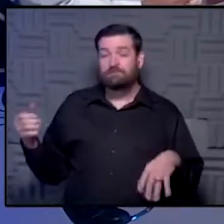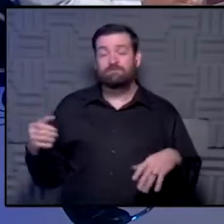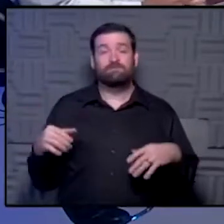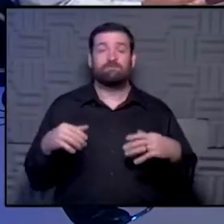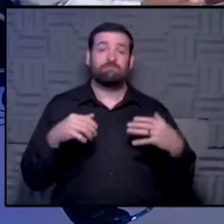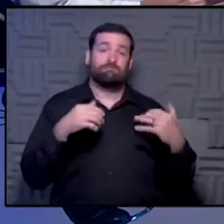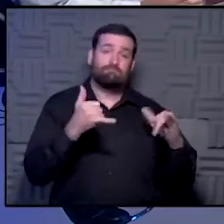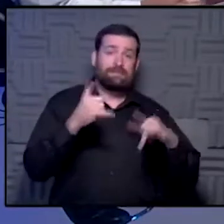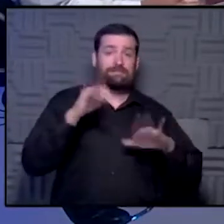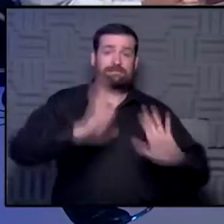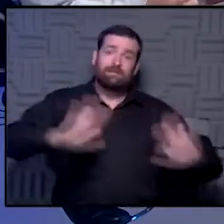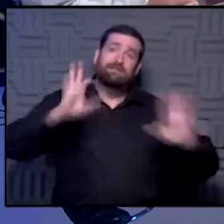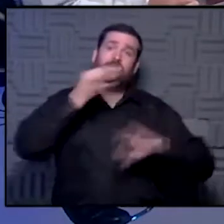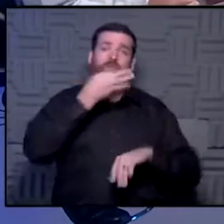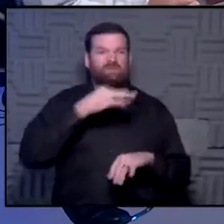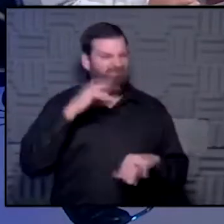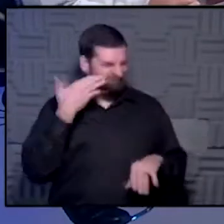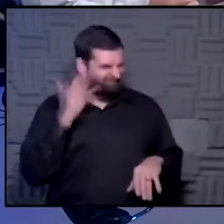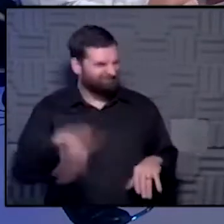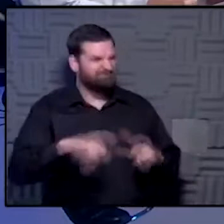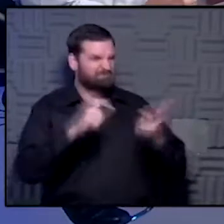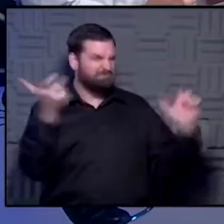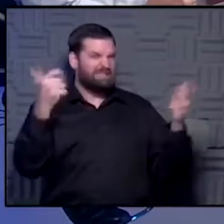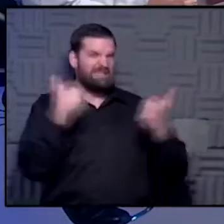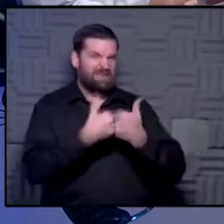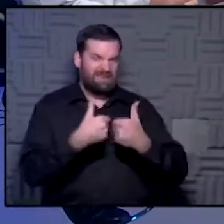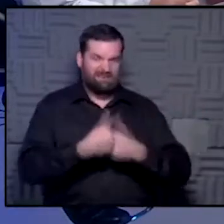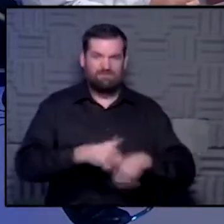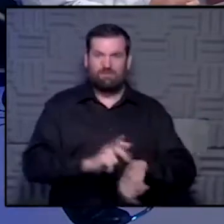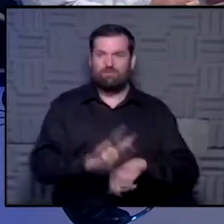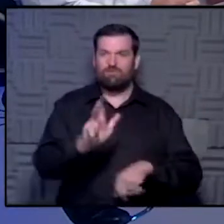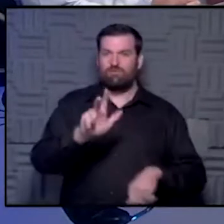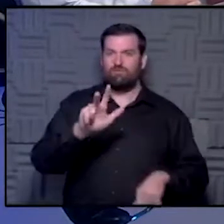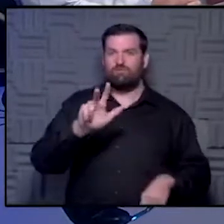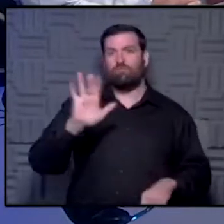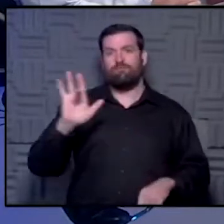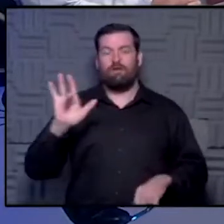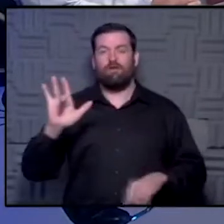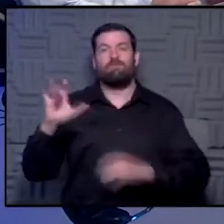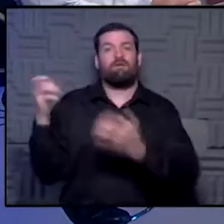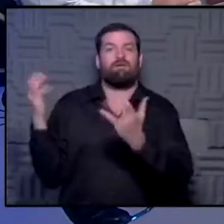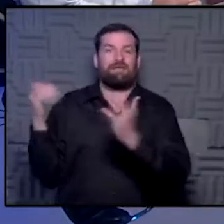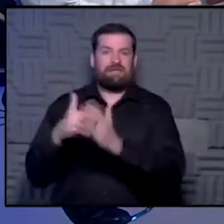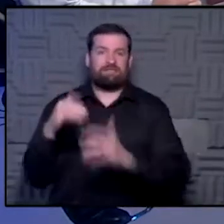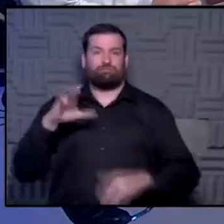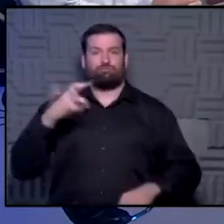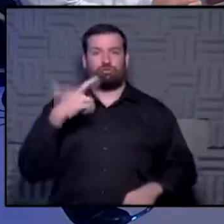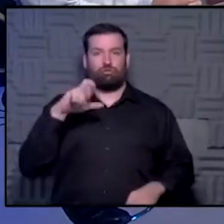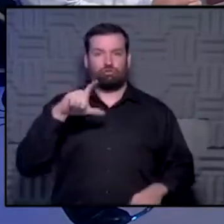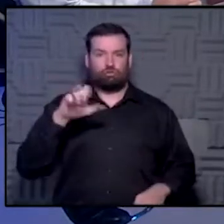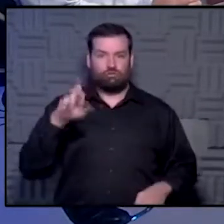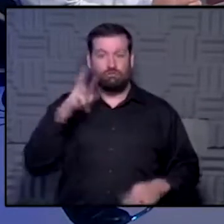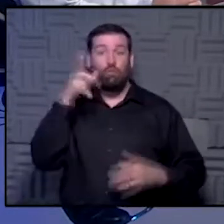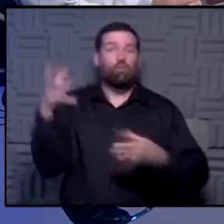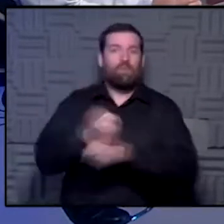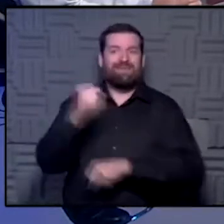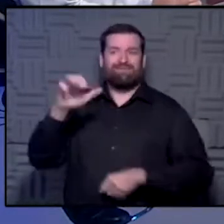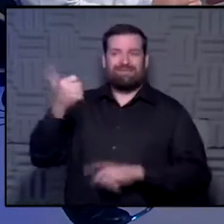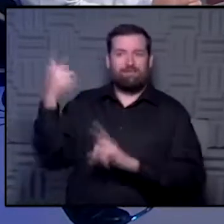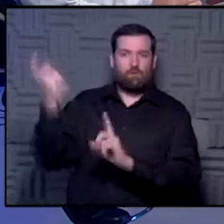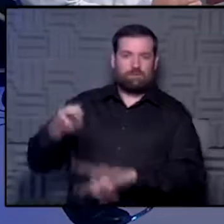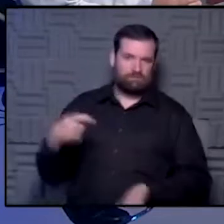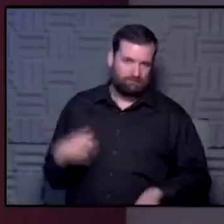playing on Sunday. Yeah, I know. Big game, 325. Kickoff charges. We're going to win by 10. Okay. All right. Good prediction.